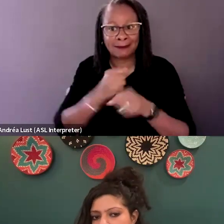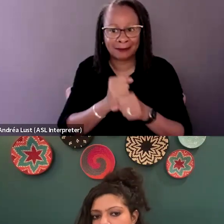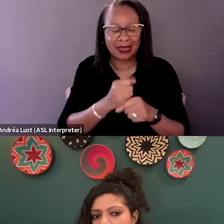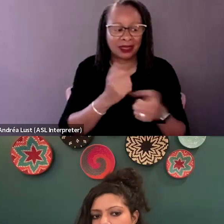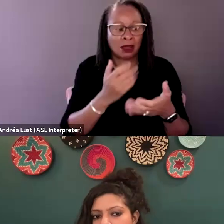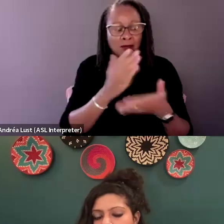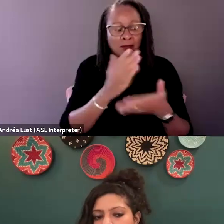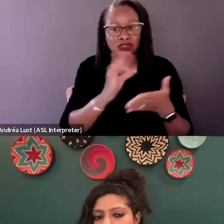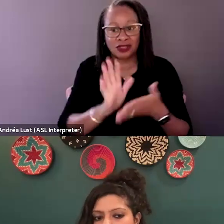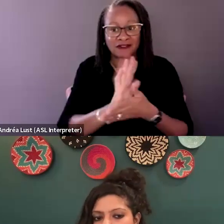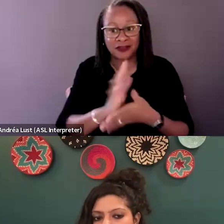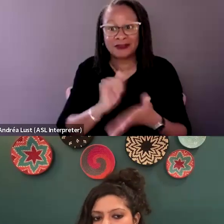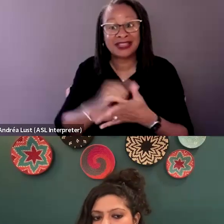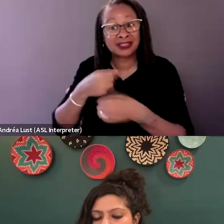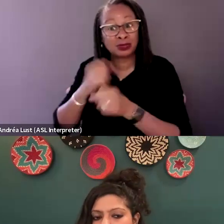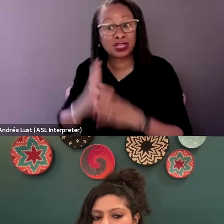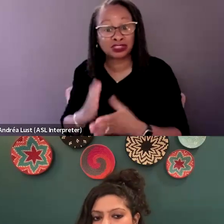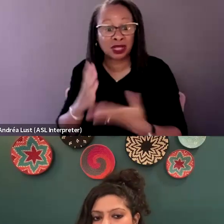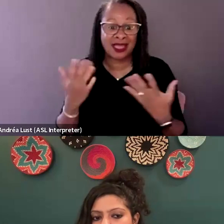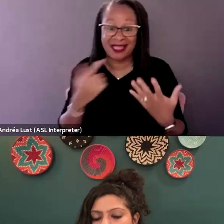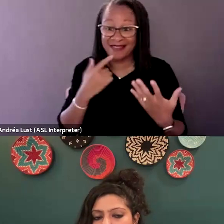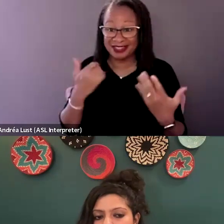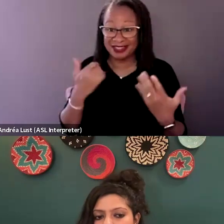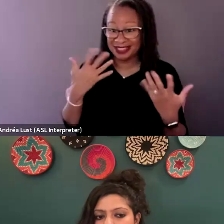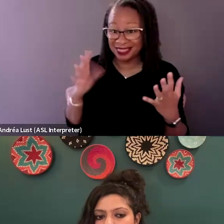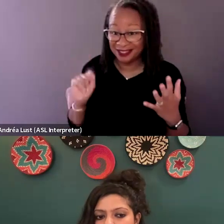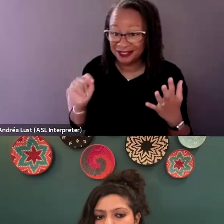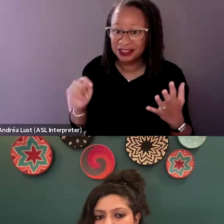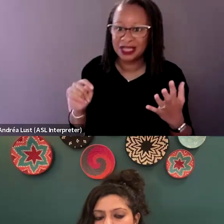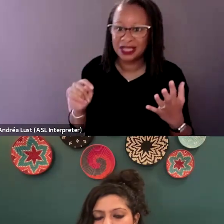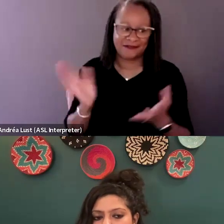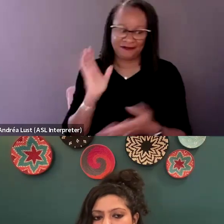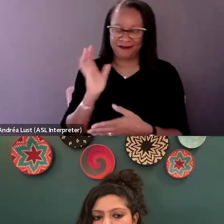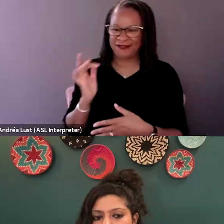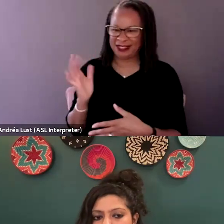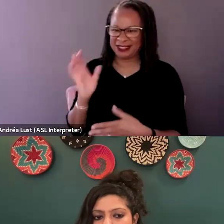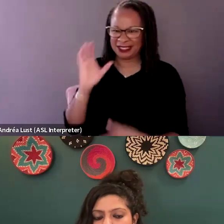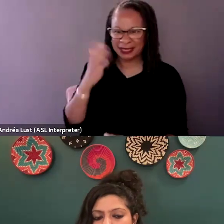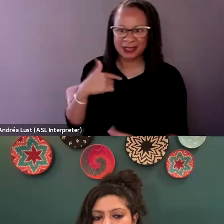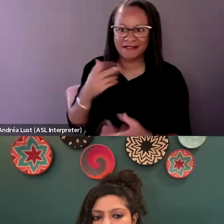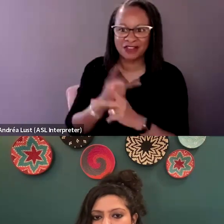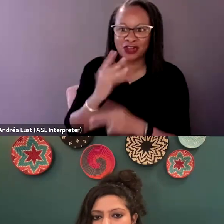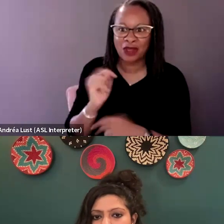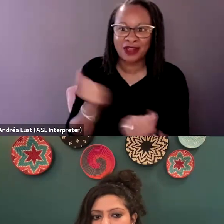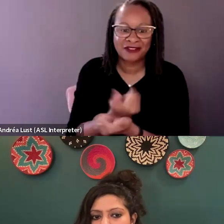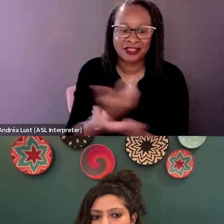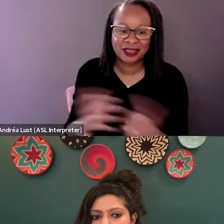it comes to making your next films? And if so, how? And if not, why?